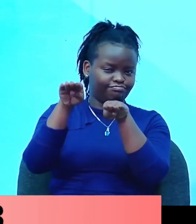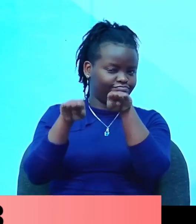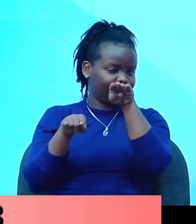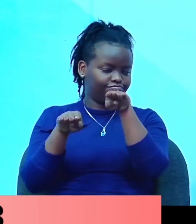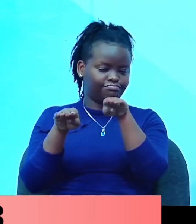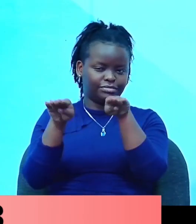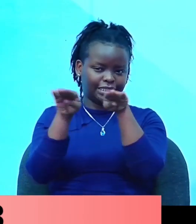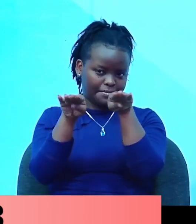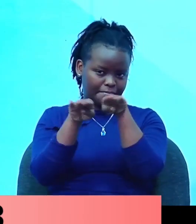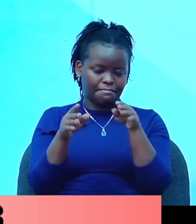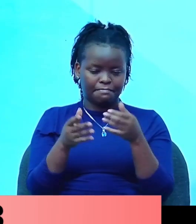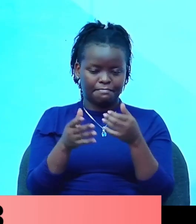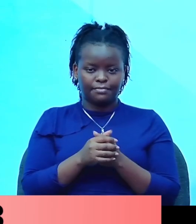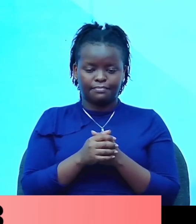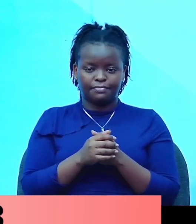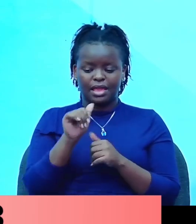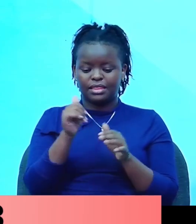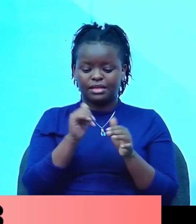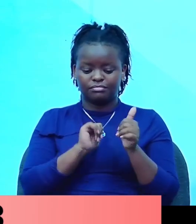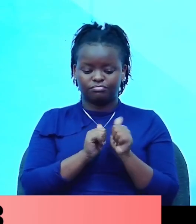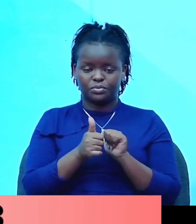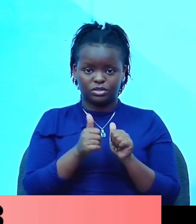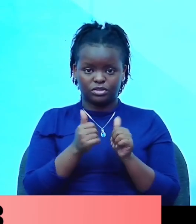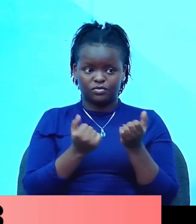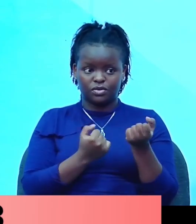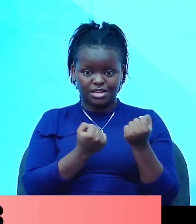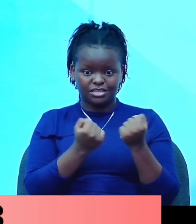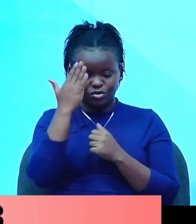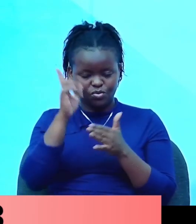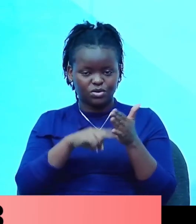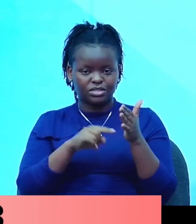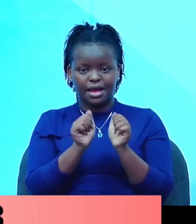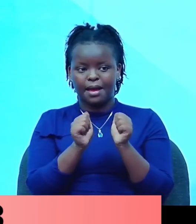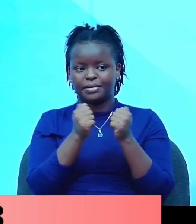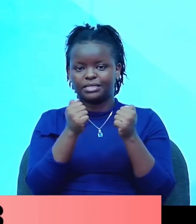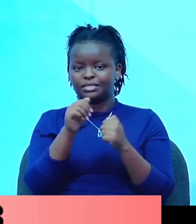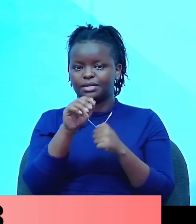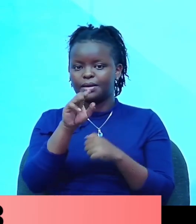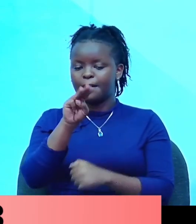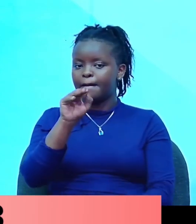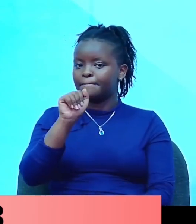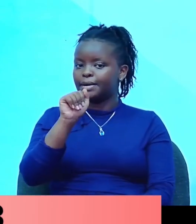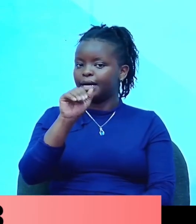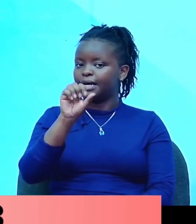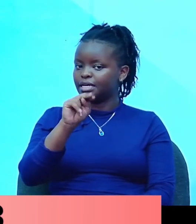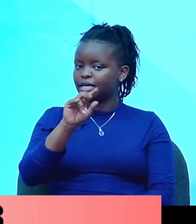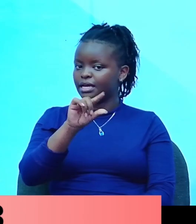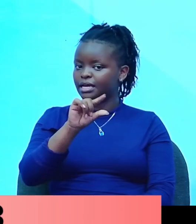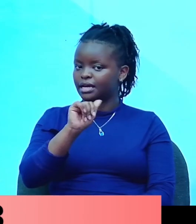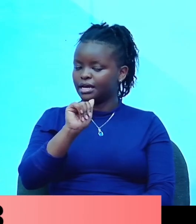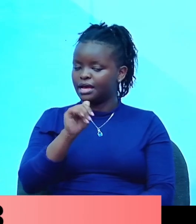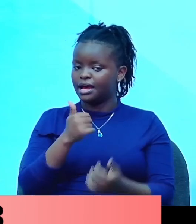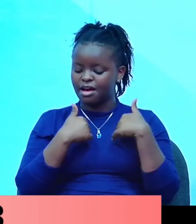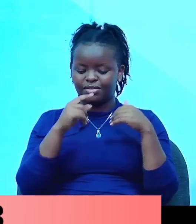other motorsports things happening. We know what happens in Masinga, etc. Right. You have thousands and thousands of people